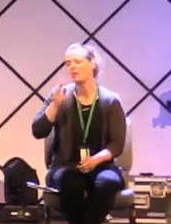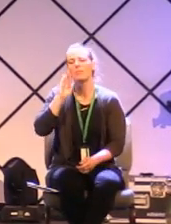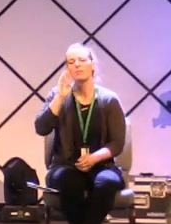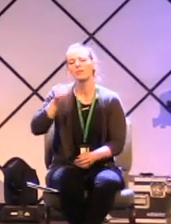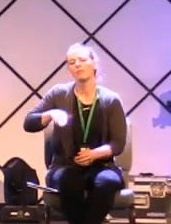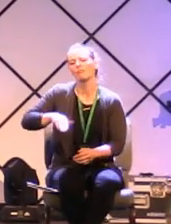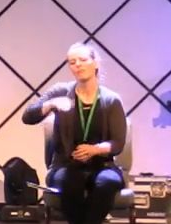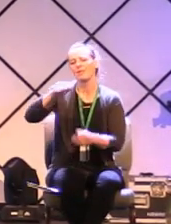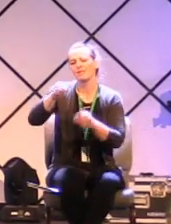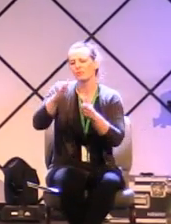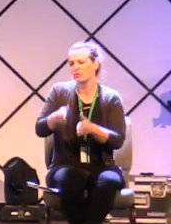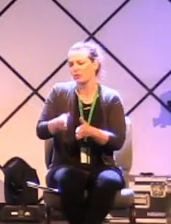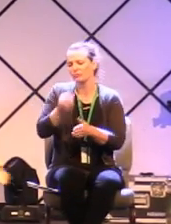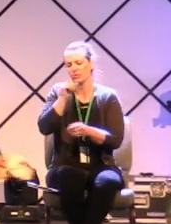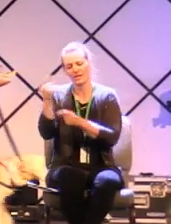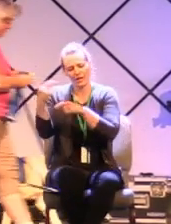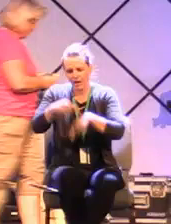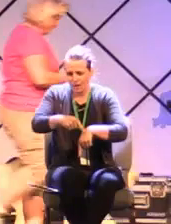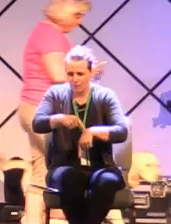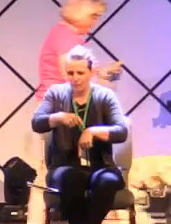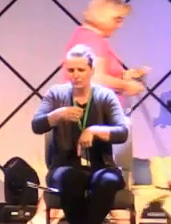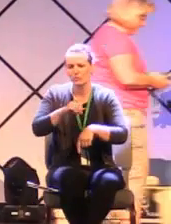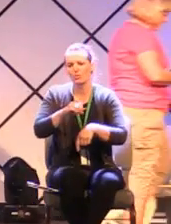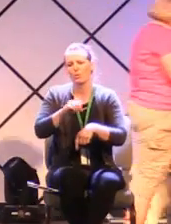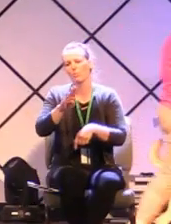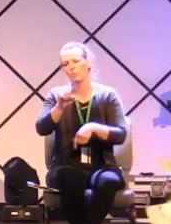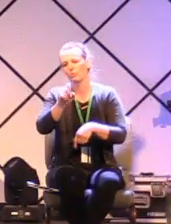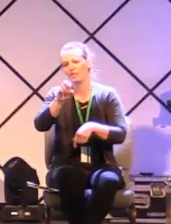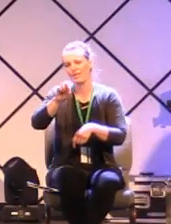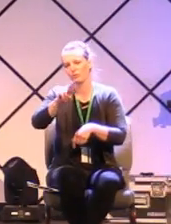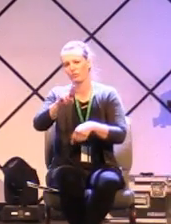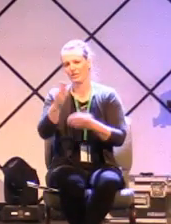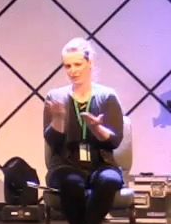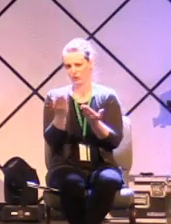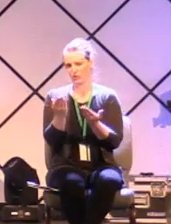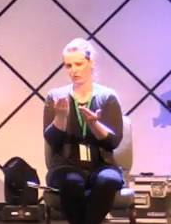being presented by her breeder caretaker, Mary Lowe.